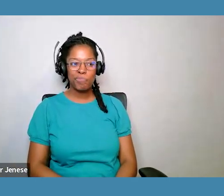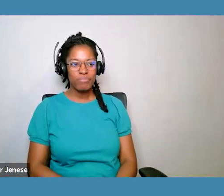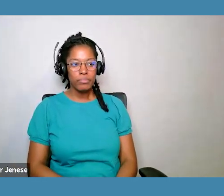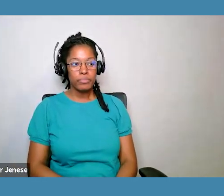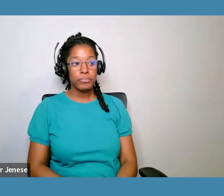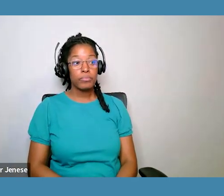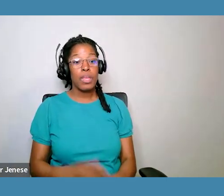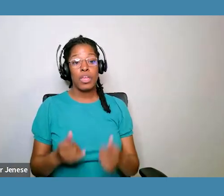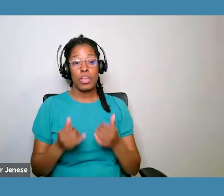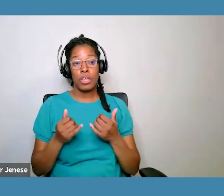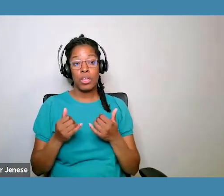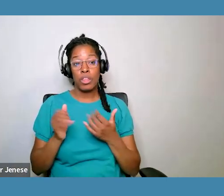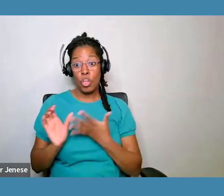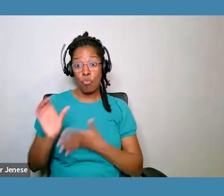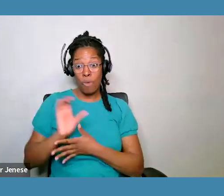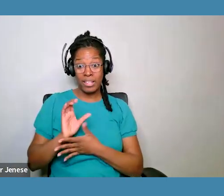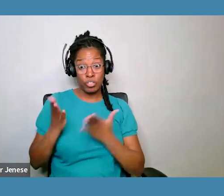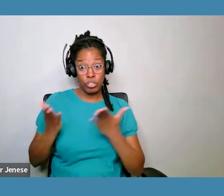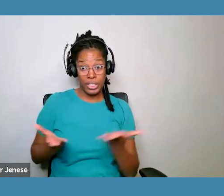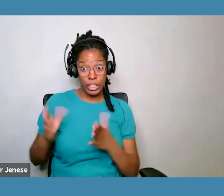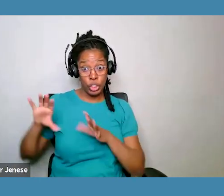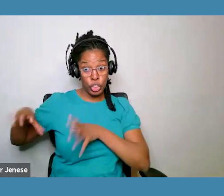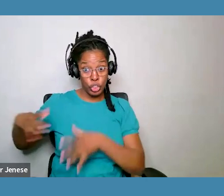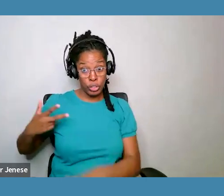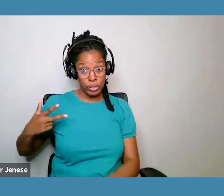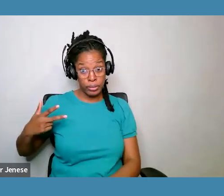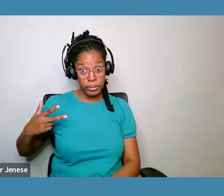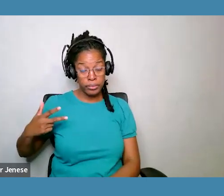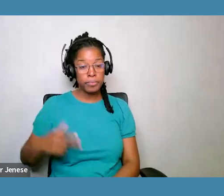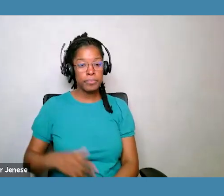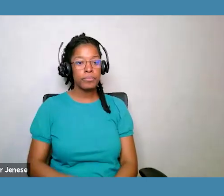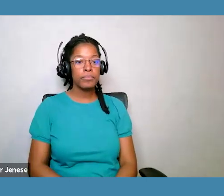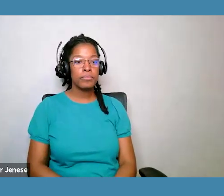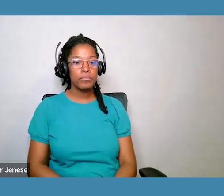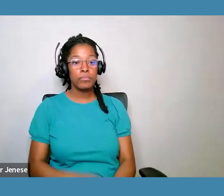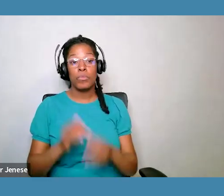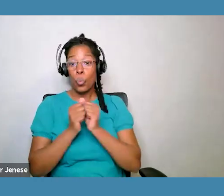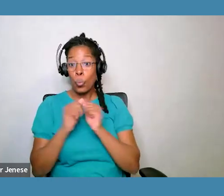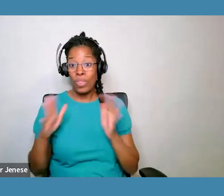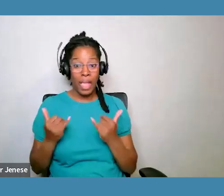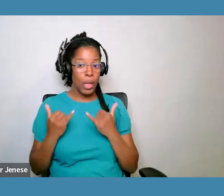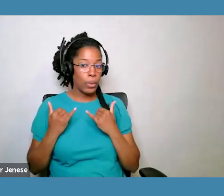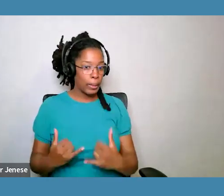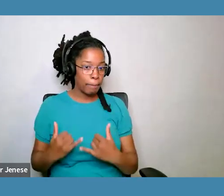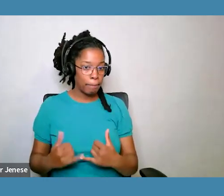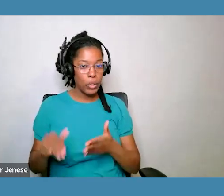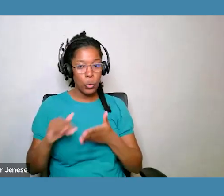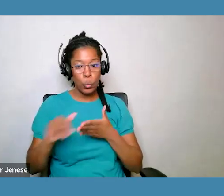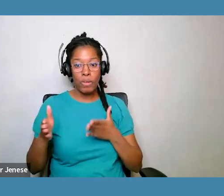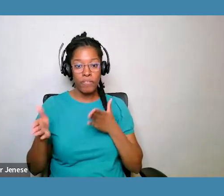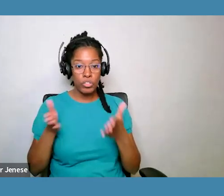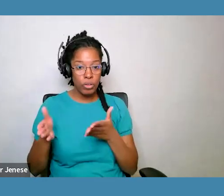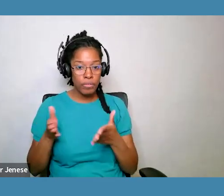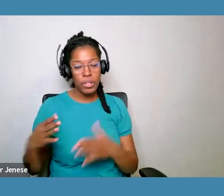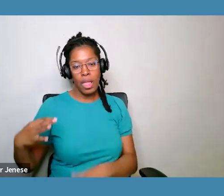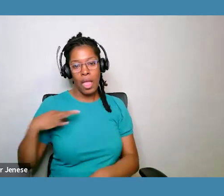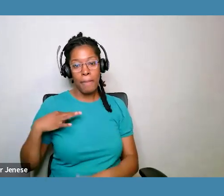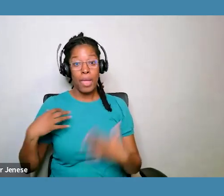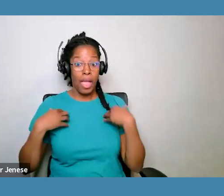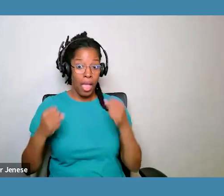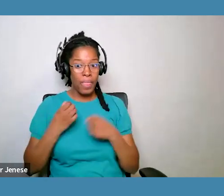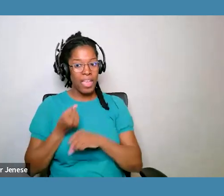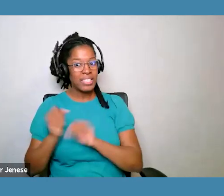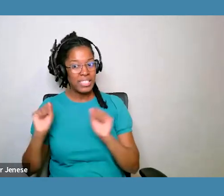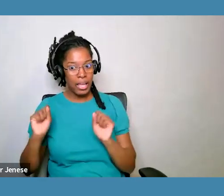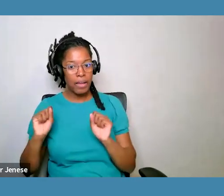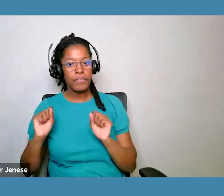the relevant criteria here are that without immediate waiver services, the applicant's health and safety